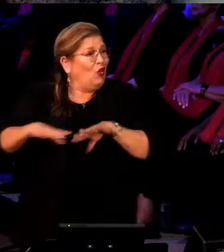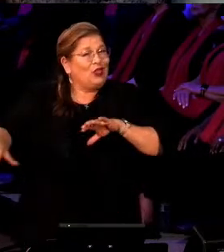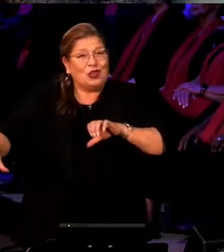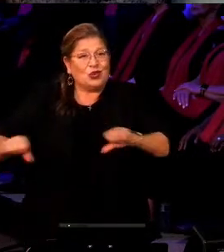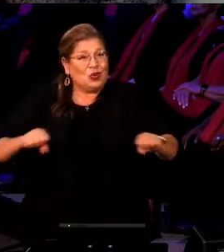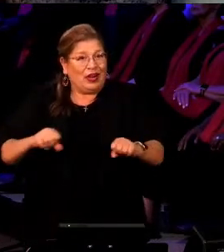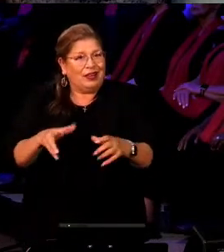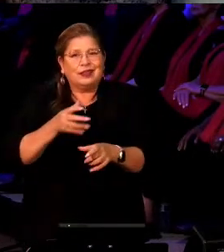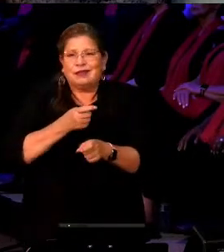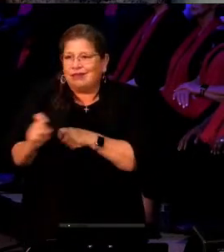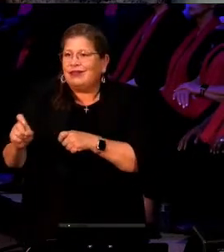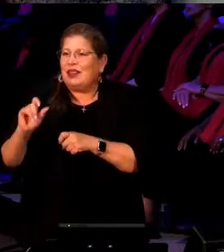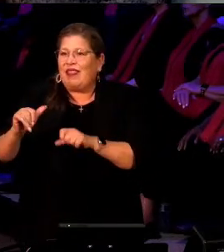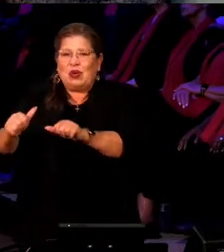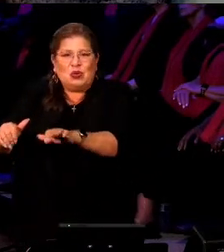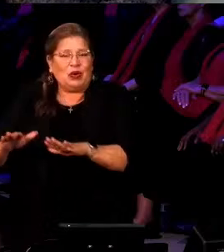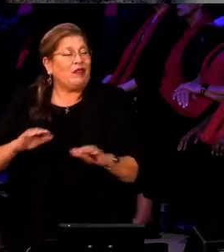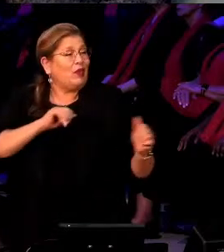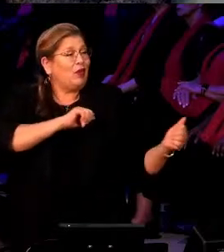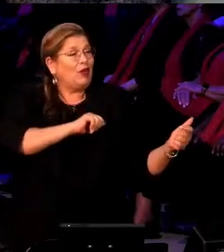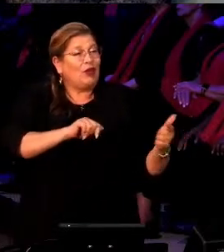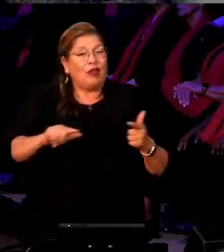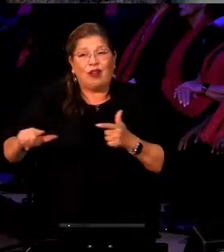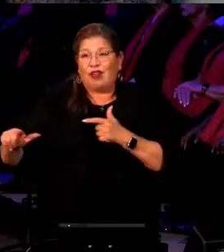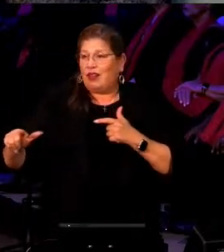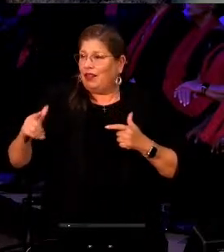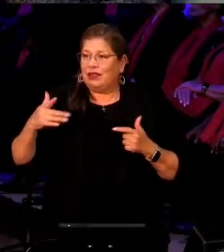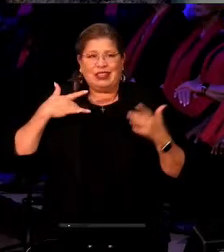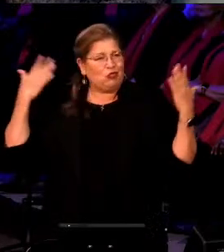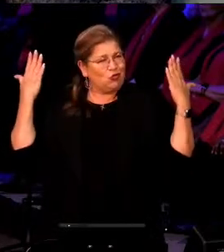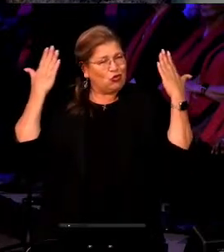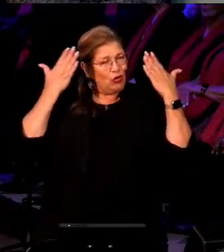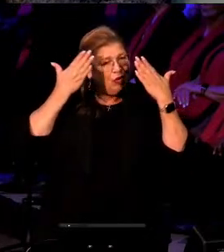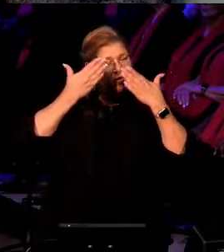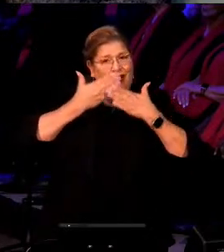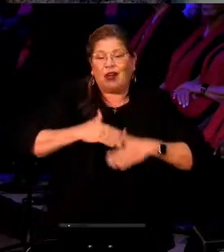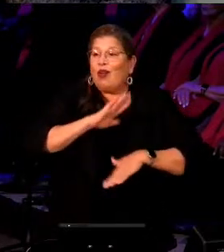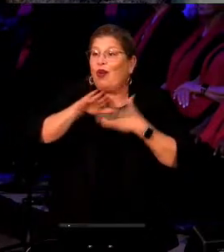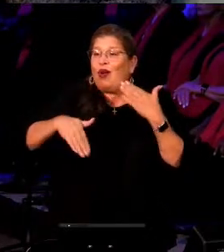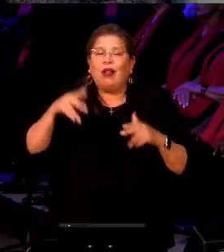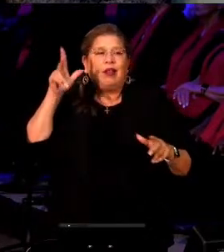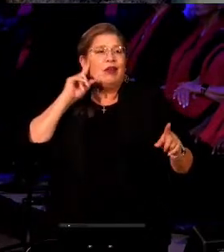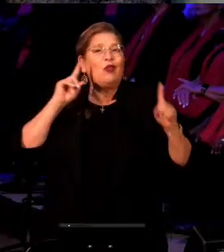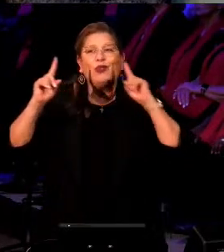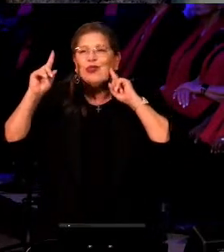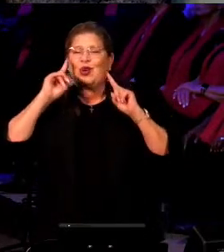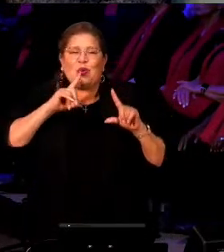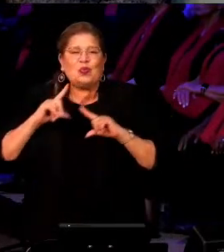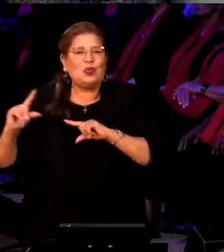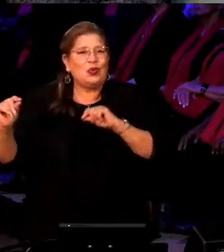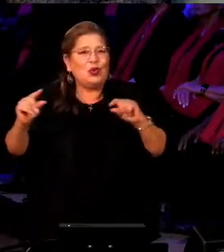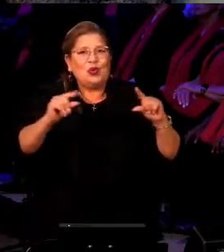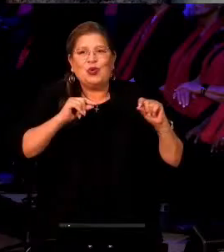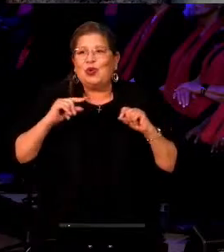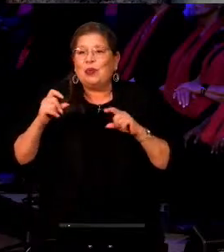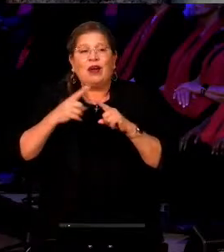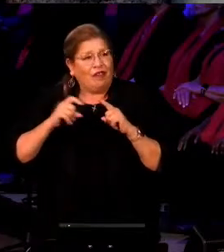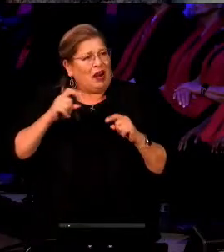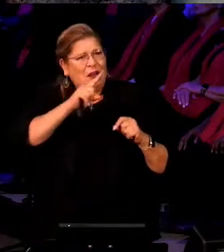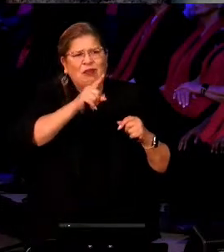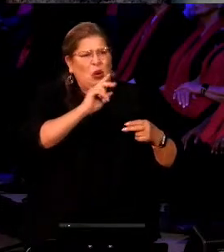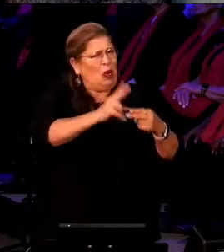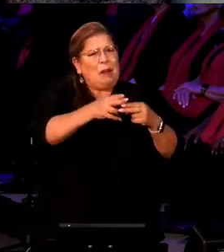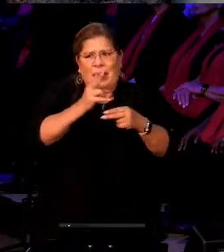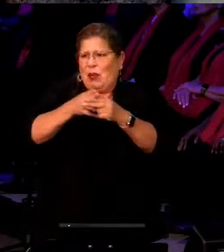that damaged the graves. They all were caught up in the darkness. They all heard the rumor that came from reputable